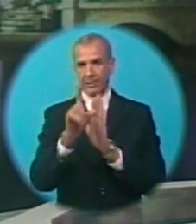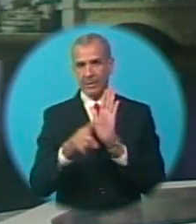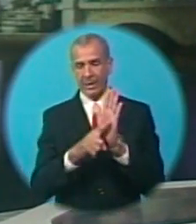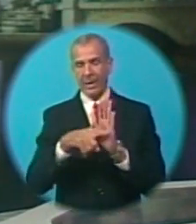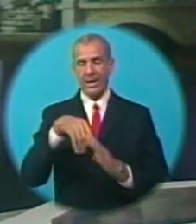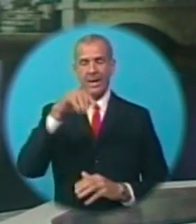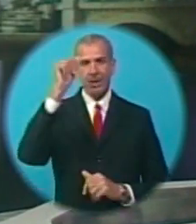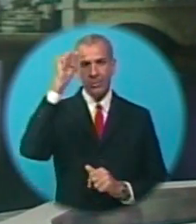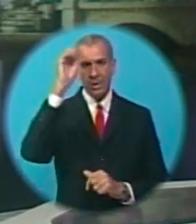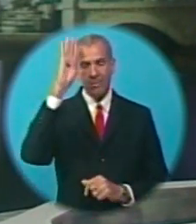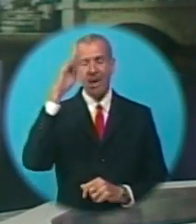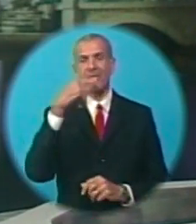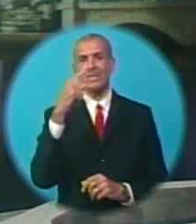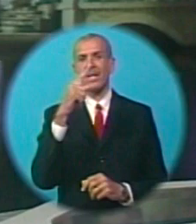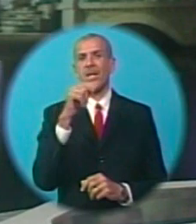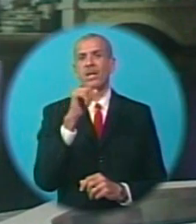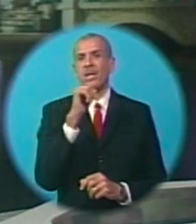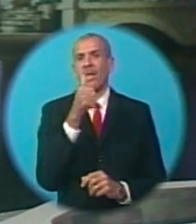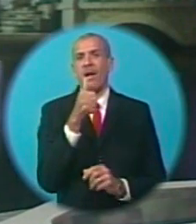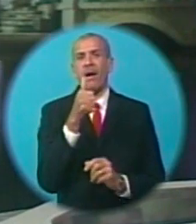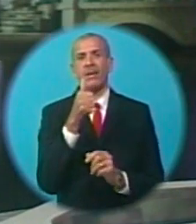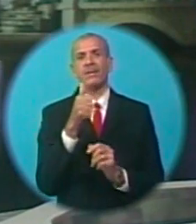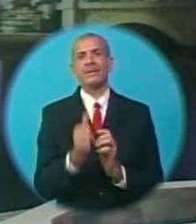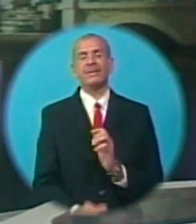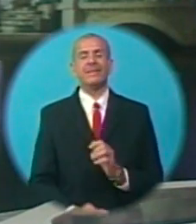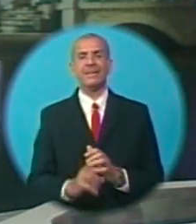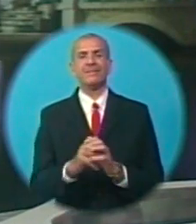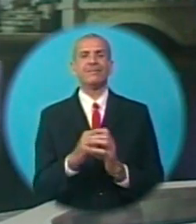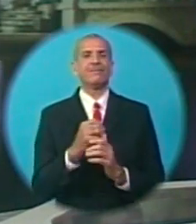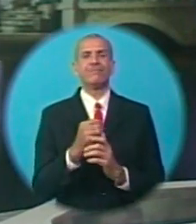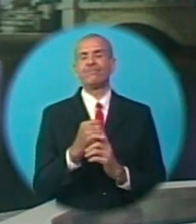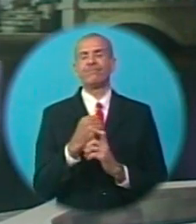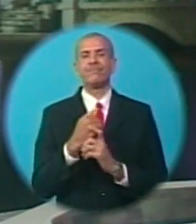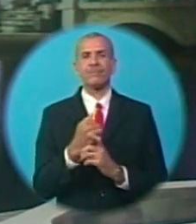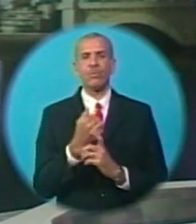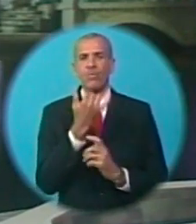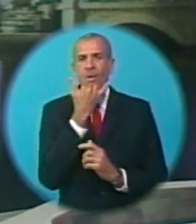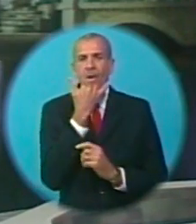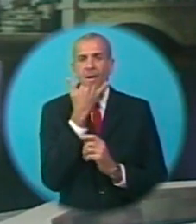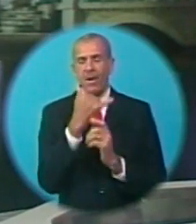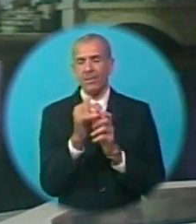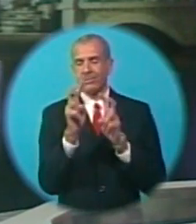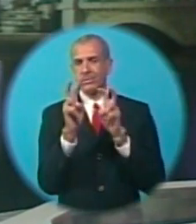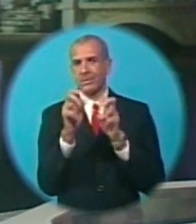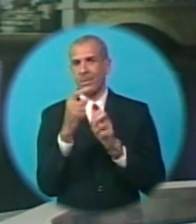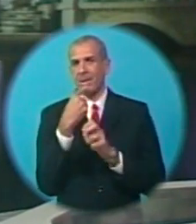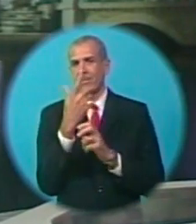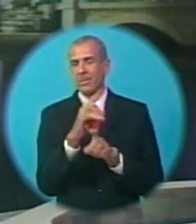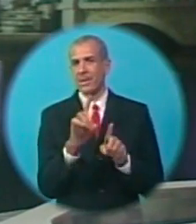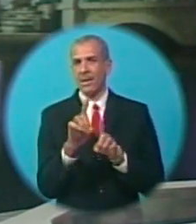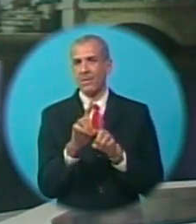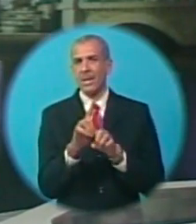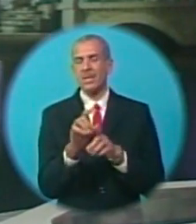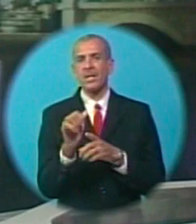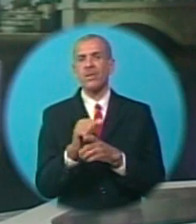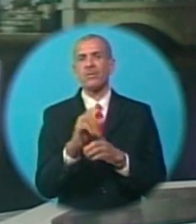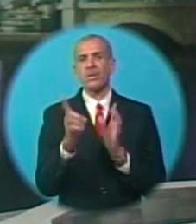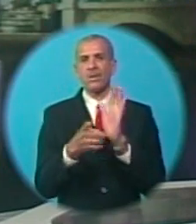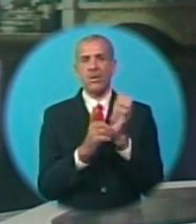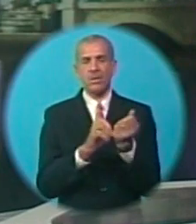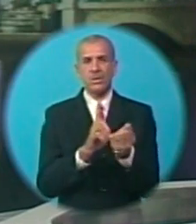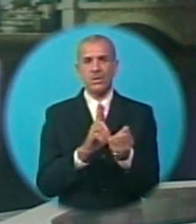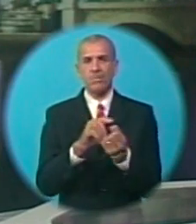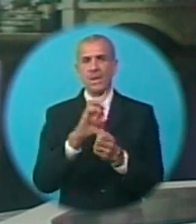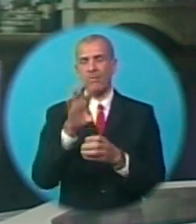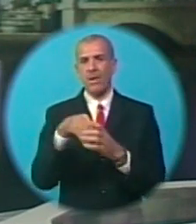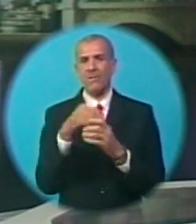decriminalizing marijuana should not only be looked at from a legal perspective. He believes medical practitioners should also have a say on